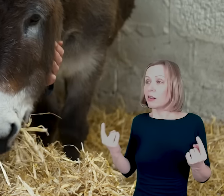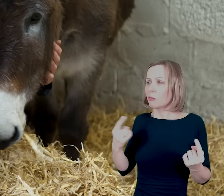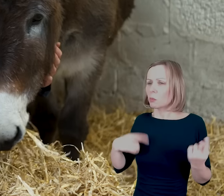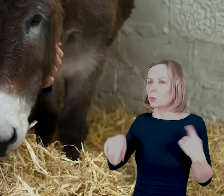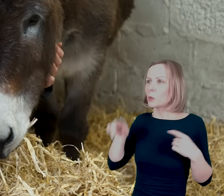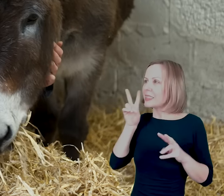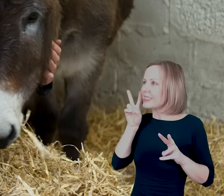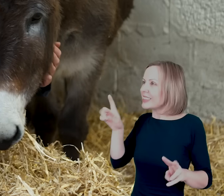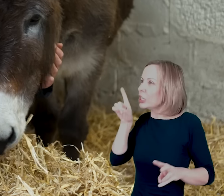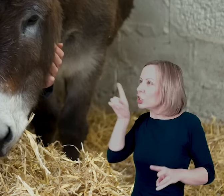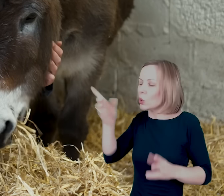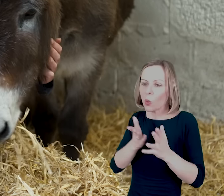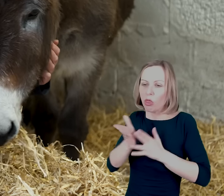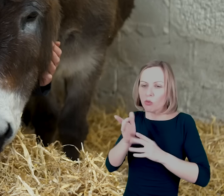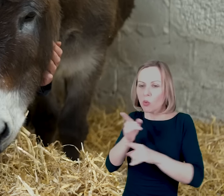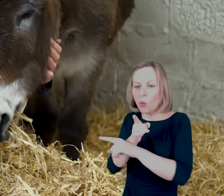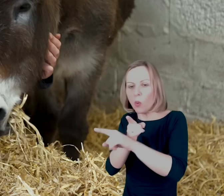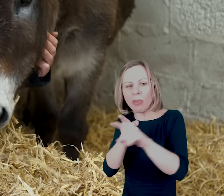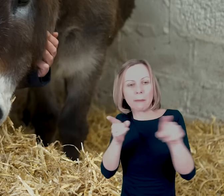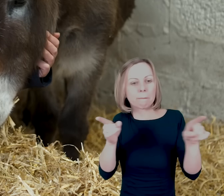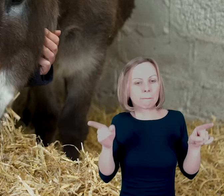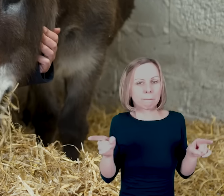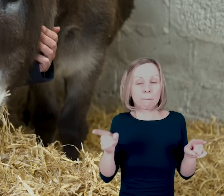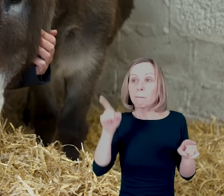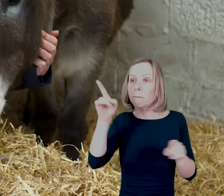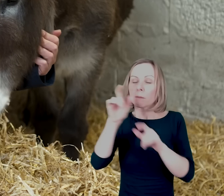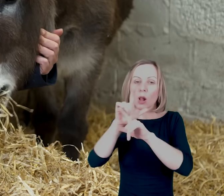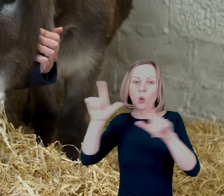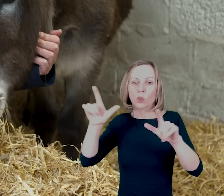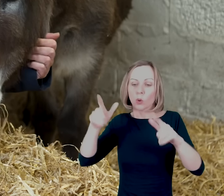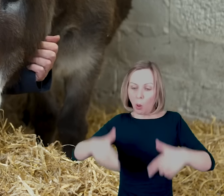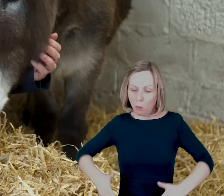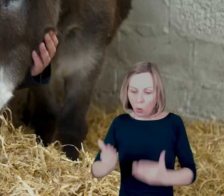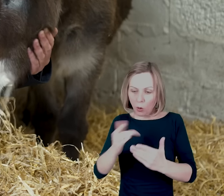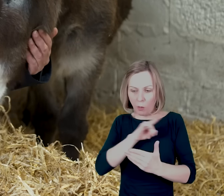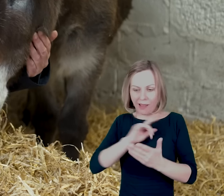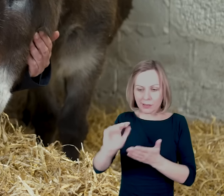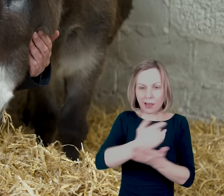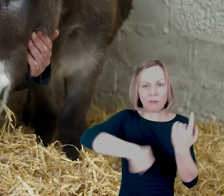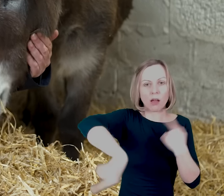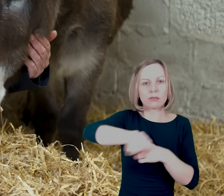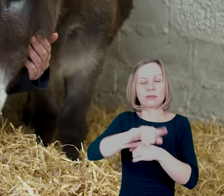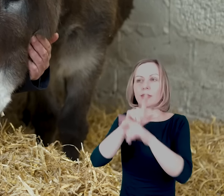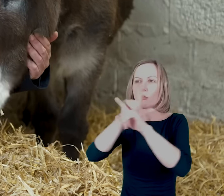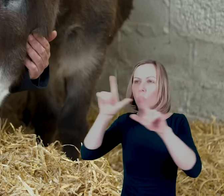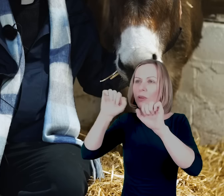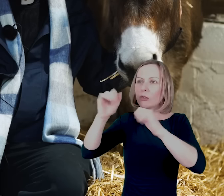sisters. Lord, you were born for us. Lord, in your mercy, hear our prayer.